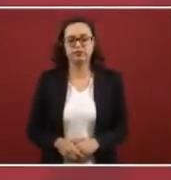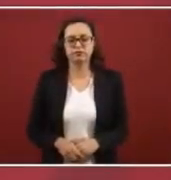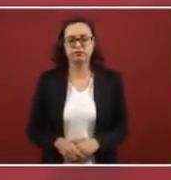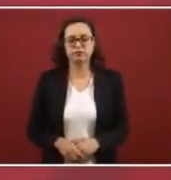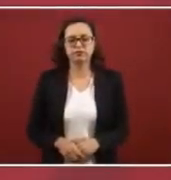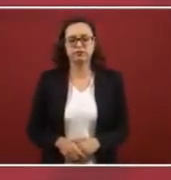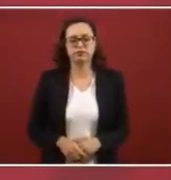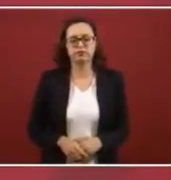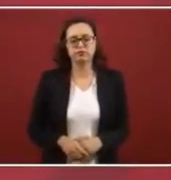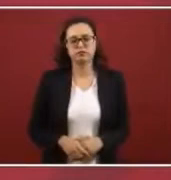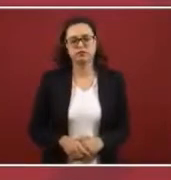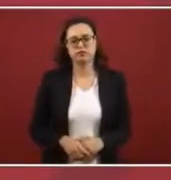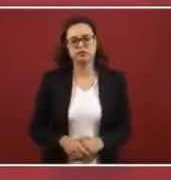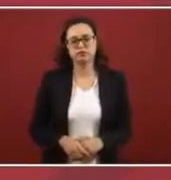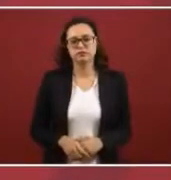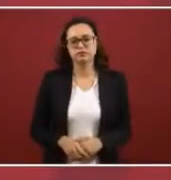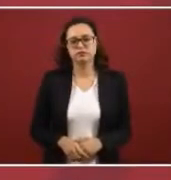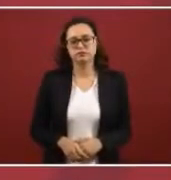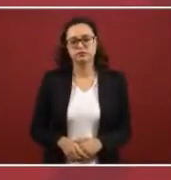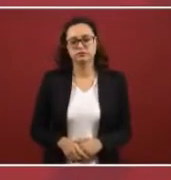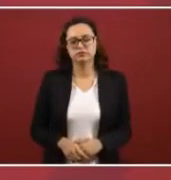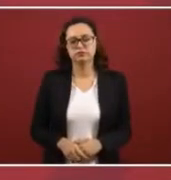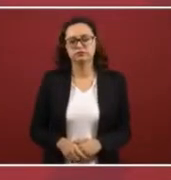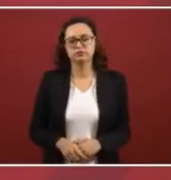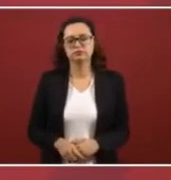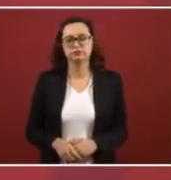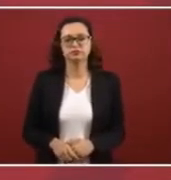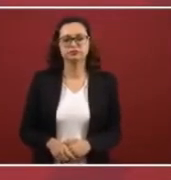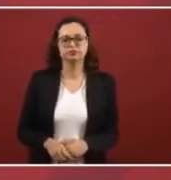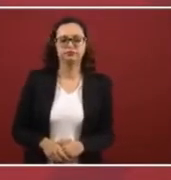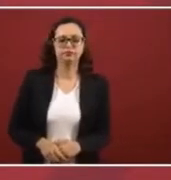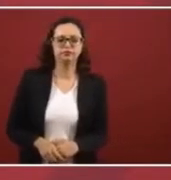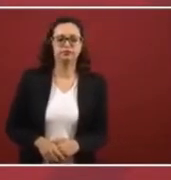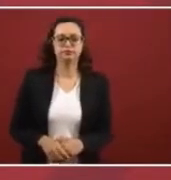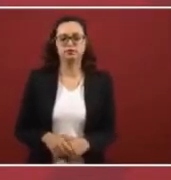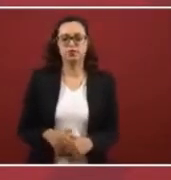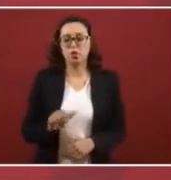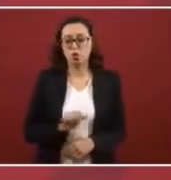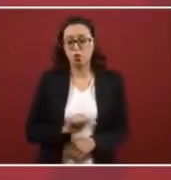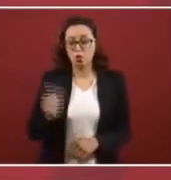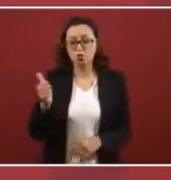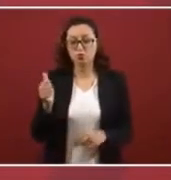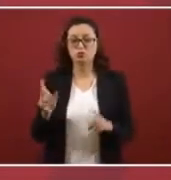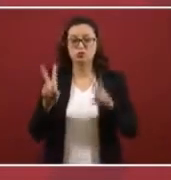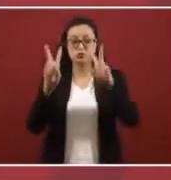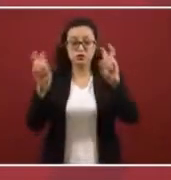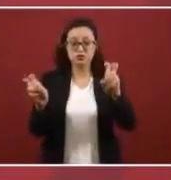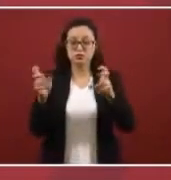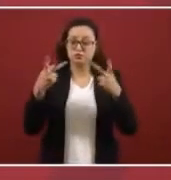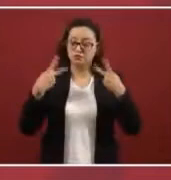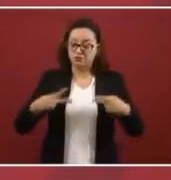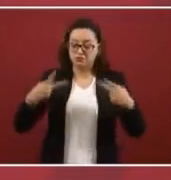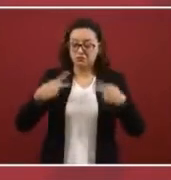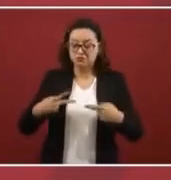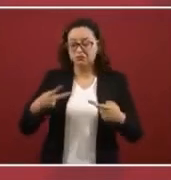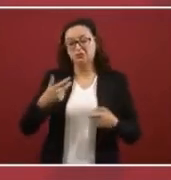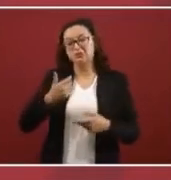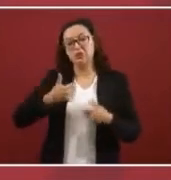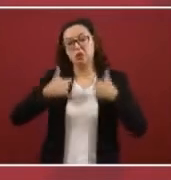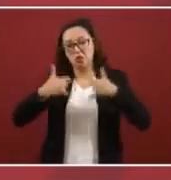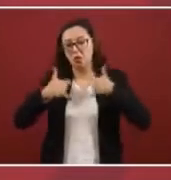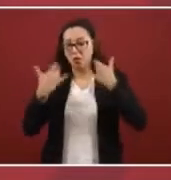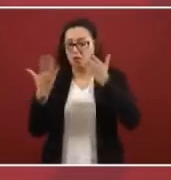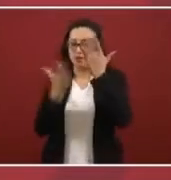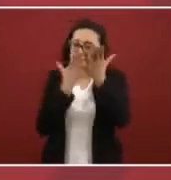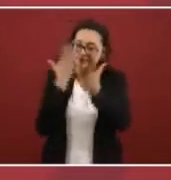Lo otro, the other part, apoyar a estudiantes to pobres, support poor students with grants. Ahí